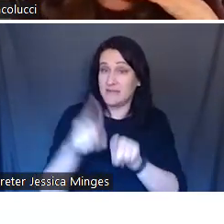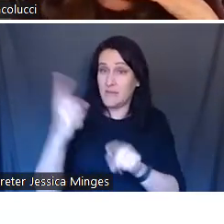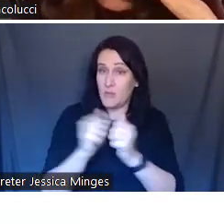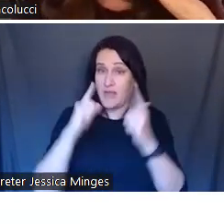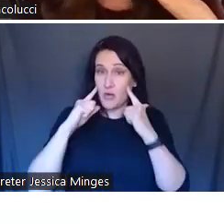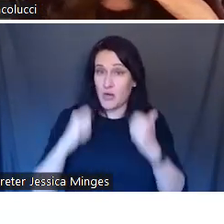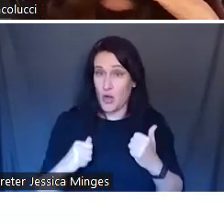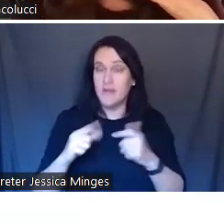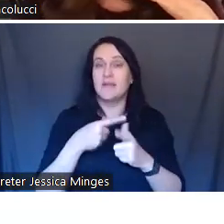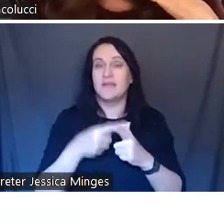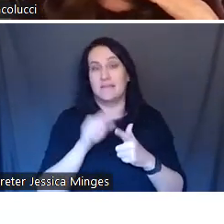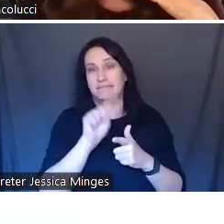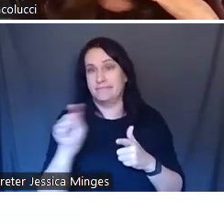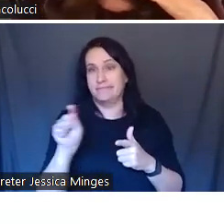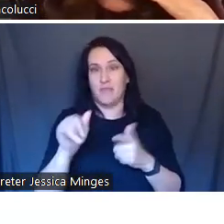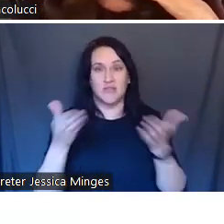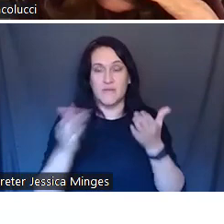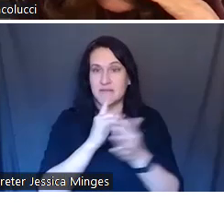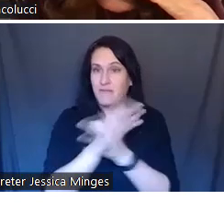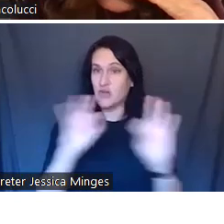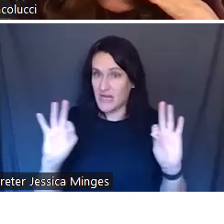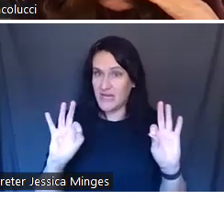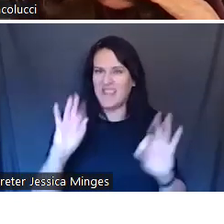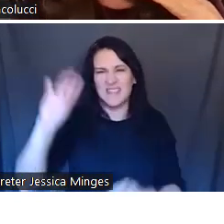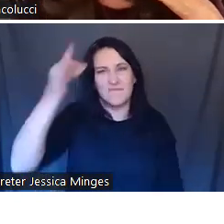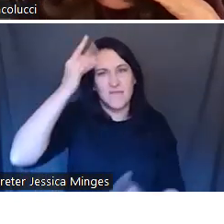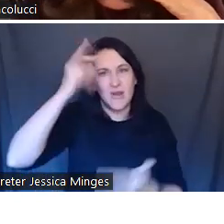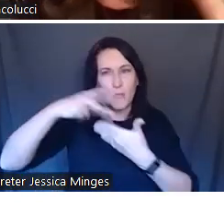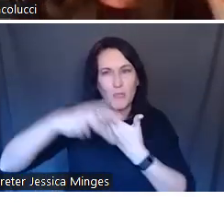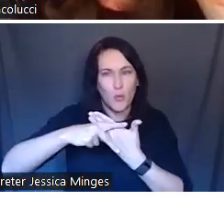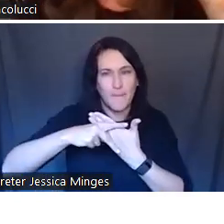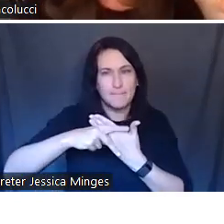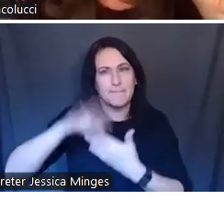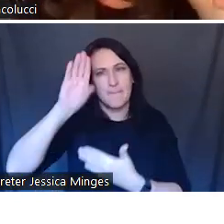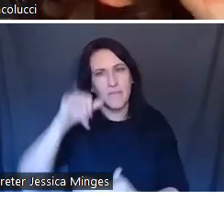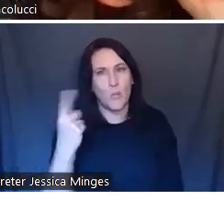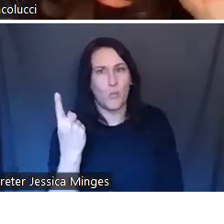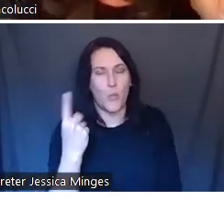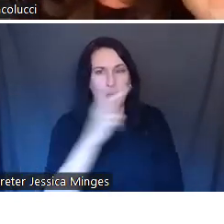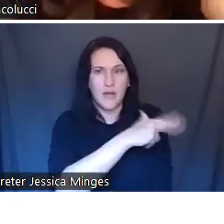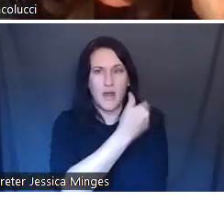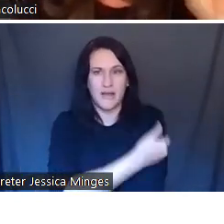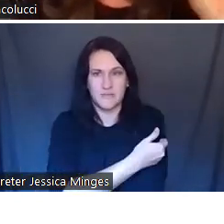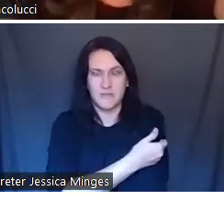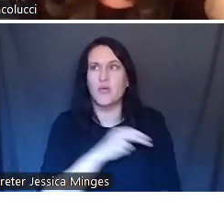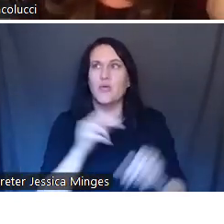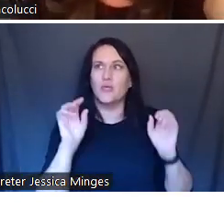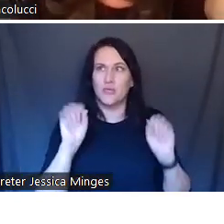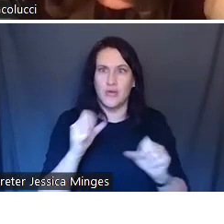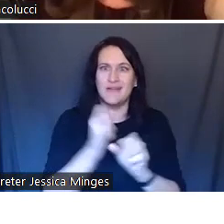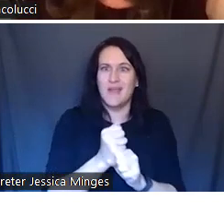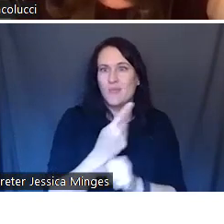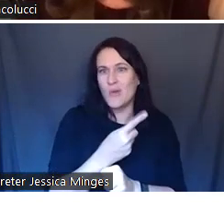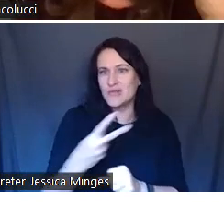loss, then the service is completely free. It's a federal program. I know one hospital was able to get a couple for